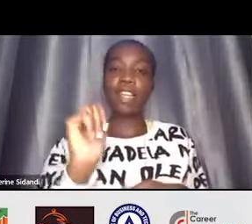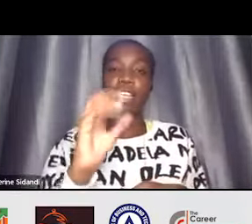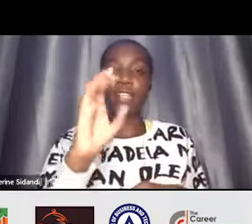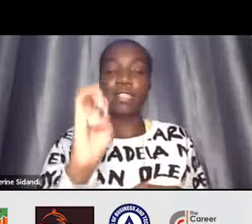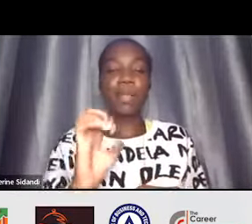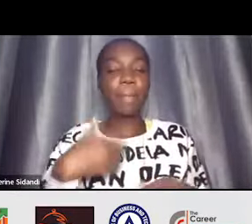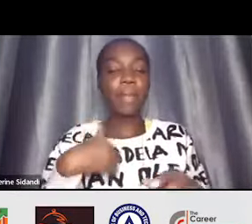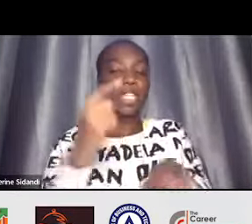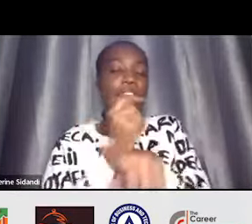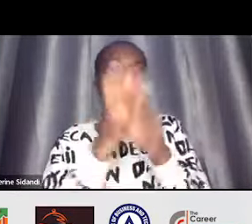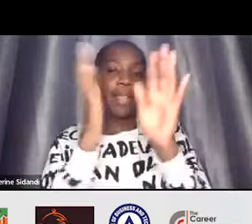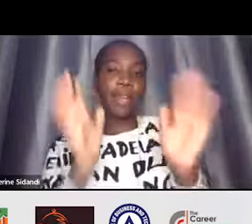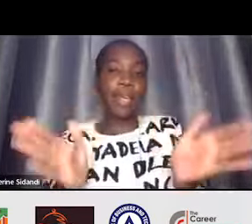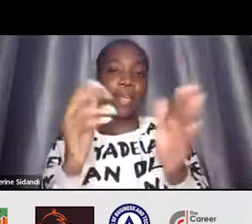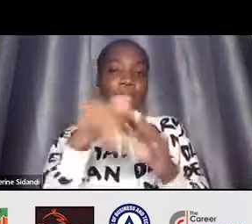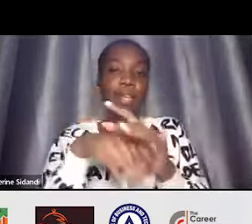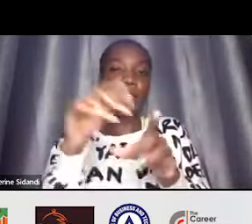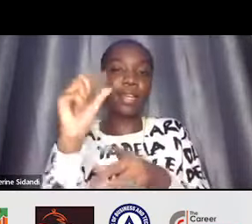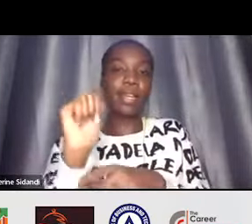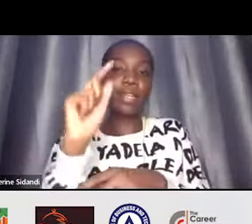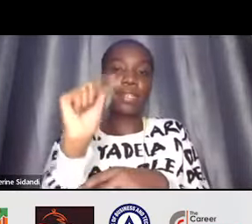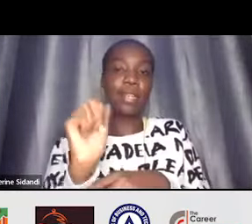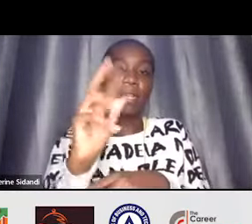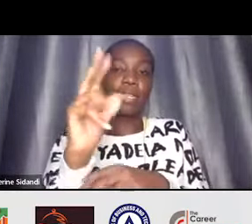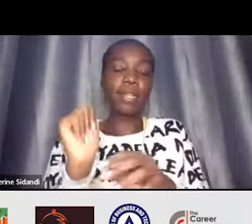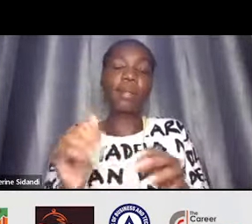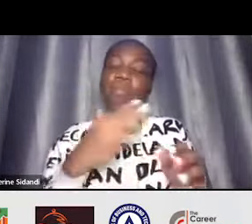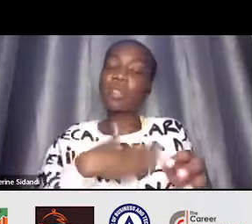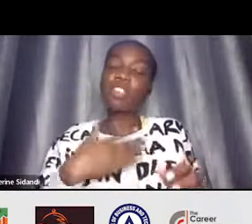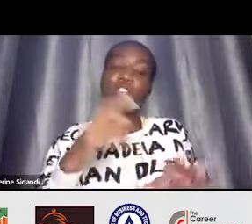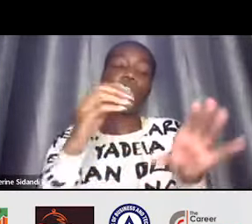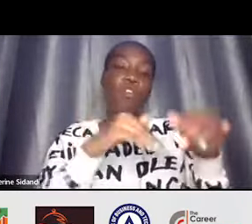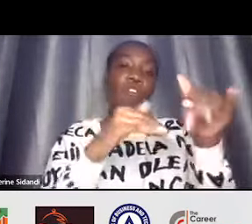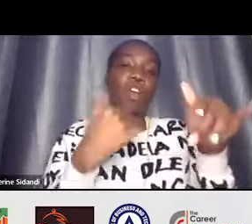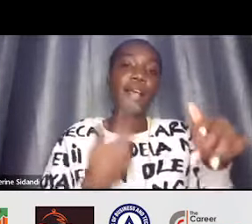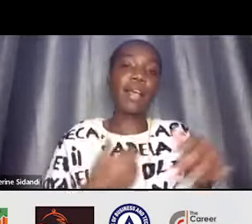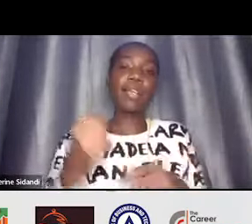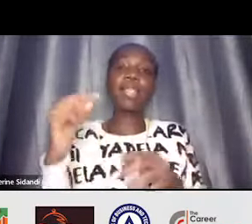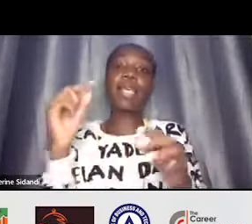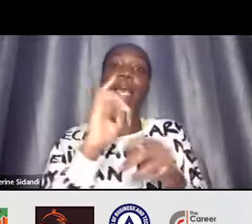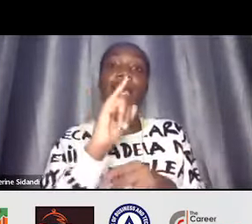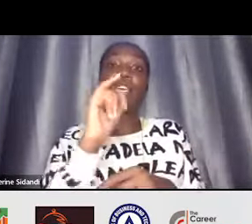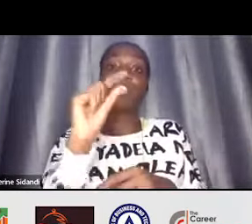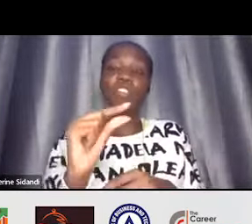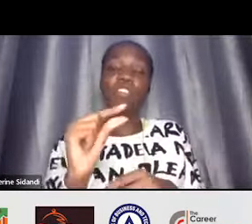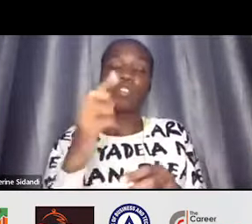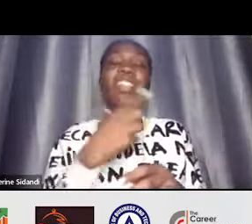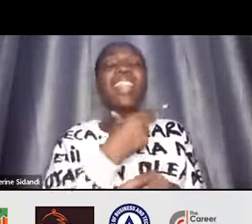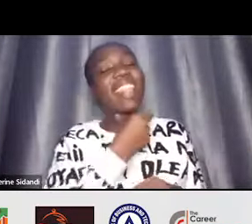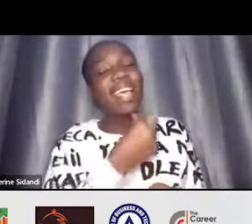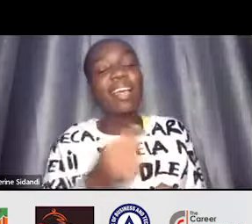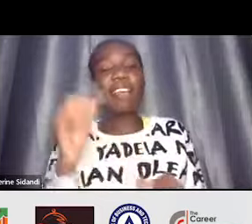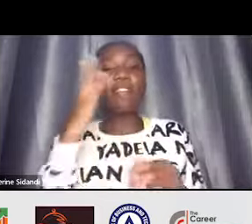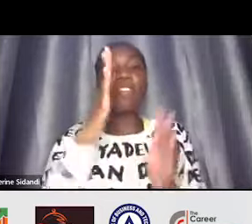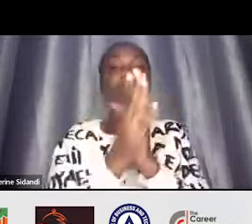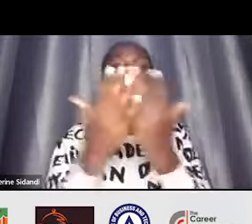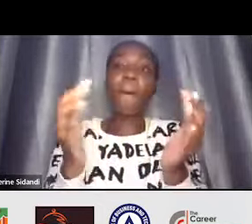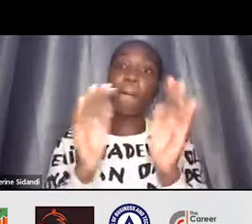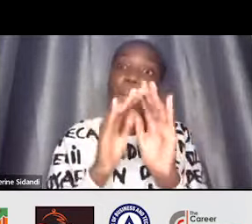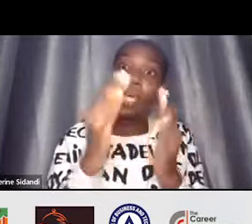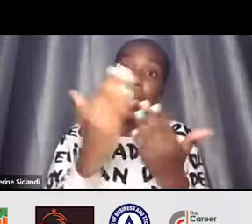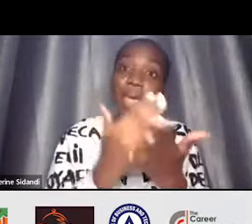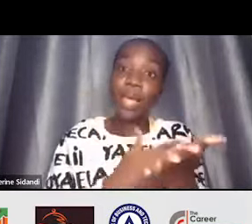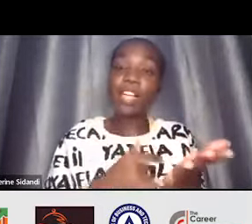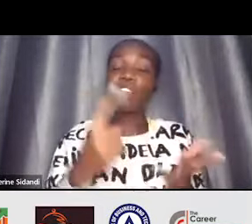Atara Solutions. Please follow us on Instagram, Atara Solutions, like our Facebook page, Atara Solutions, subscribe to our YouTube